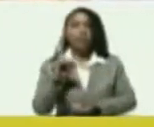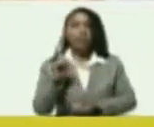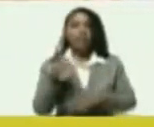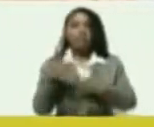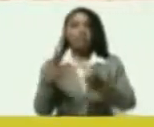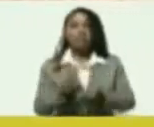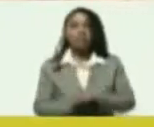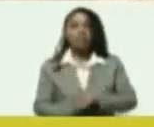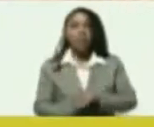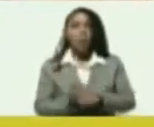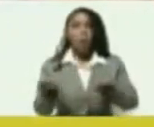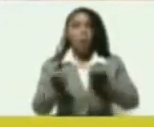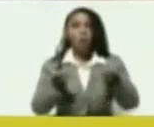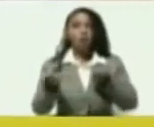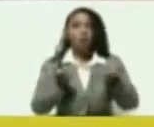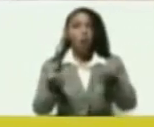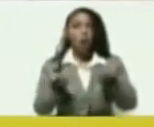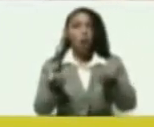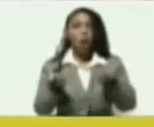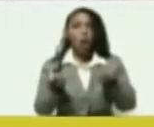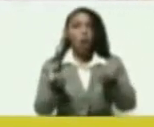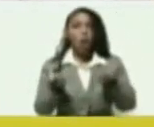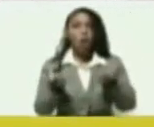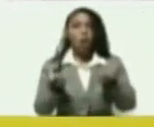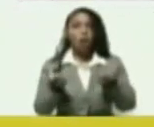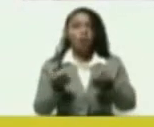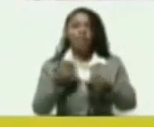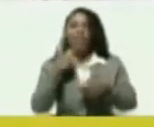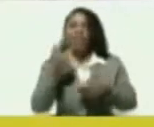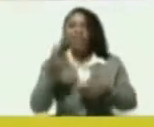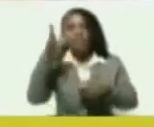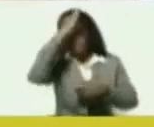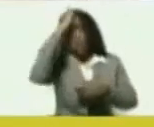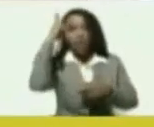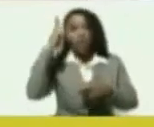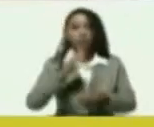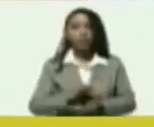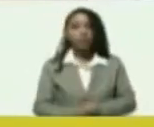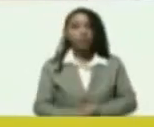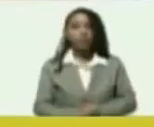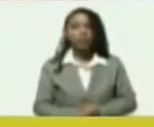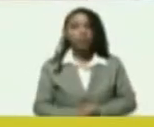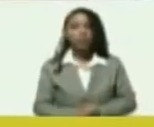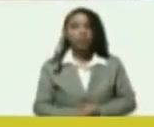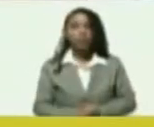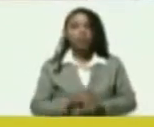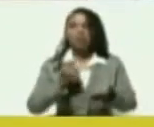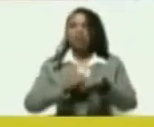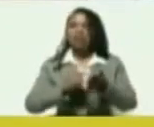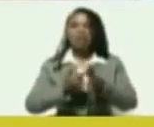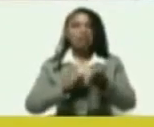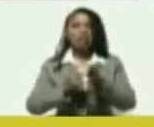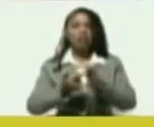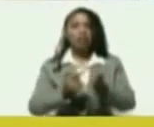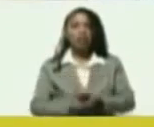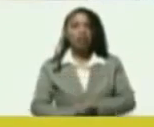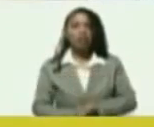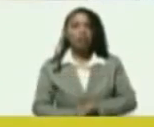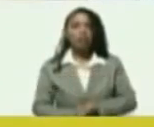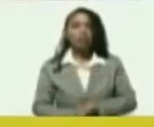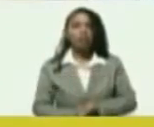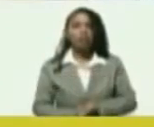O dominio. Net ¿Qué dice or Diosdado? domain. ¿Qué significa? What does it mean?